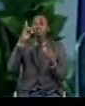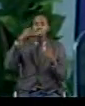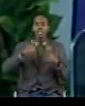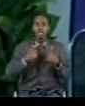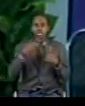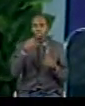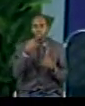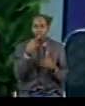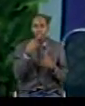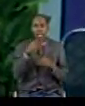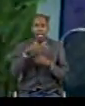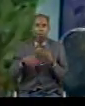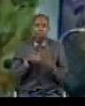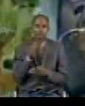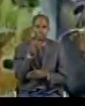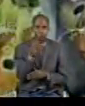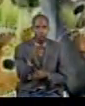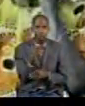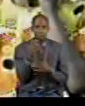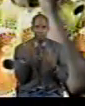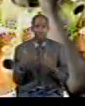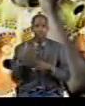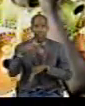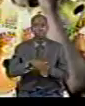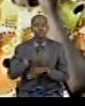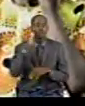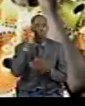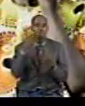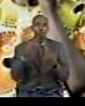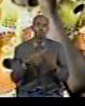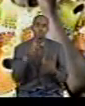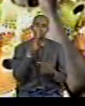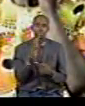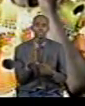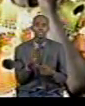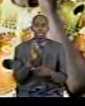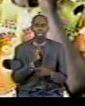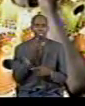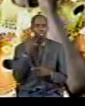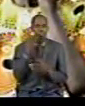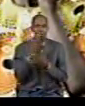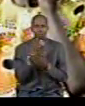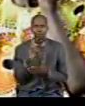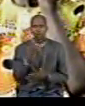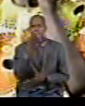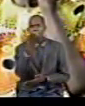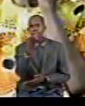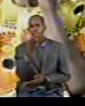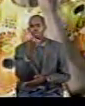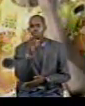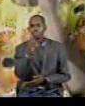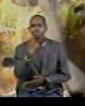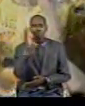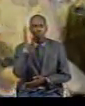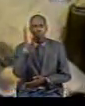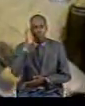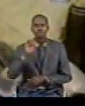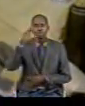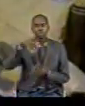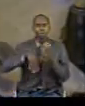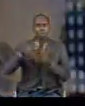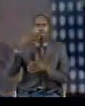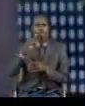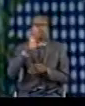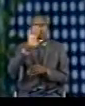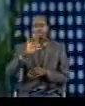you tonight will be fulfilled. I see somebody there, you'll jump out of that wheelchair. I